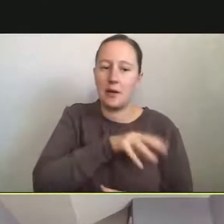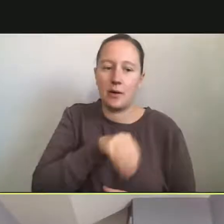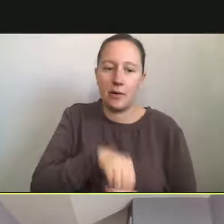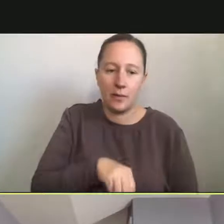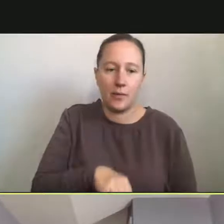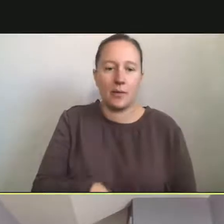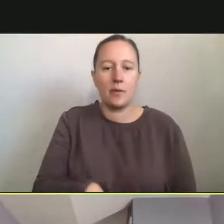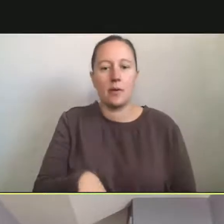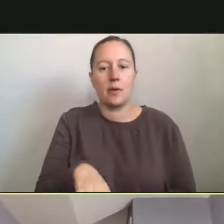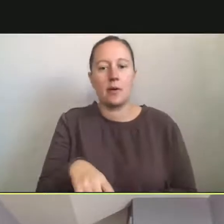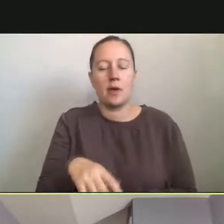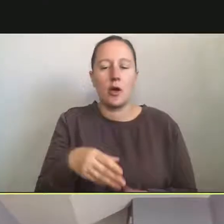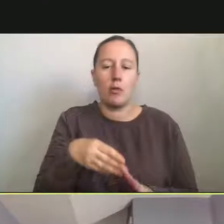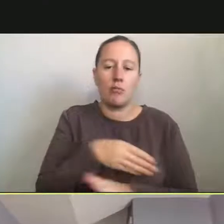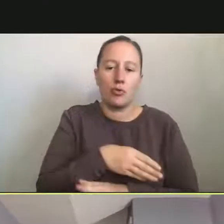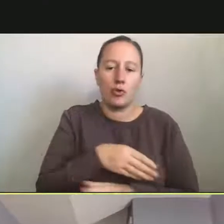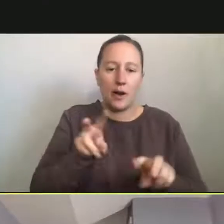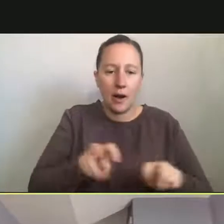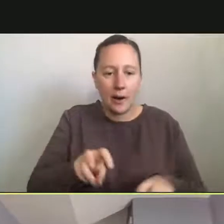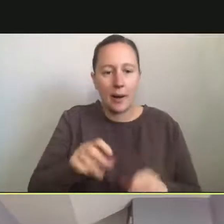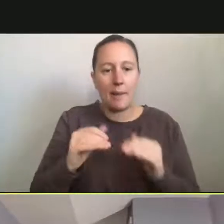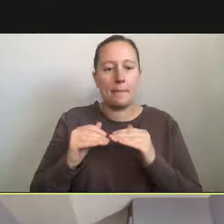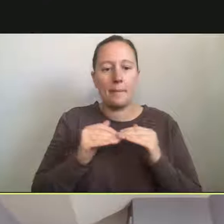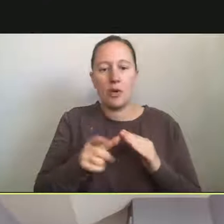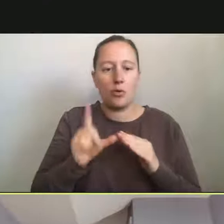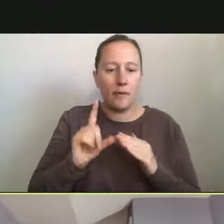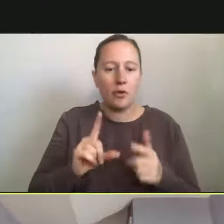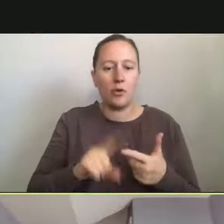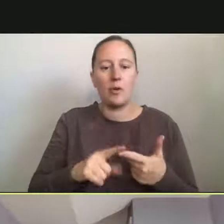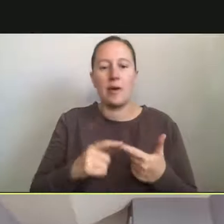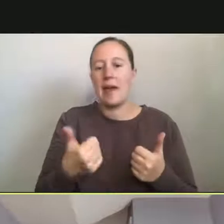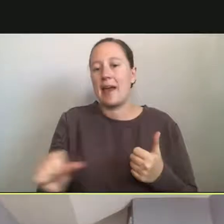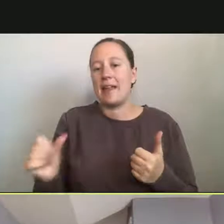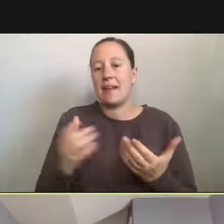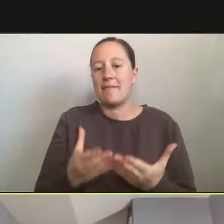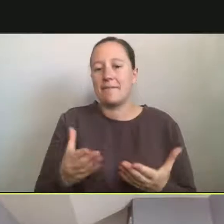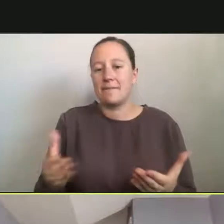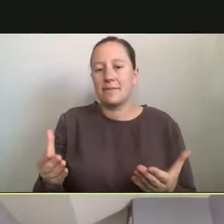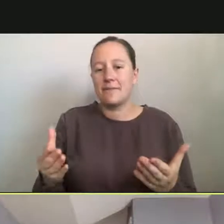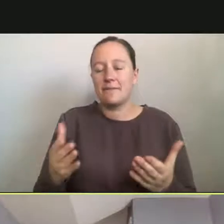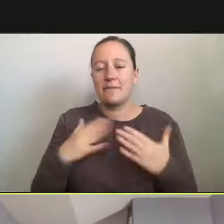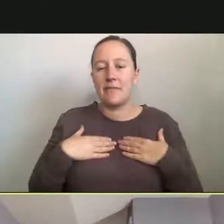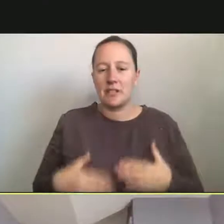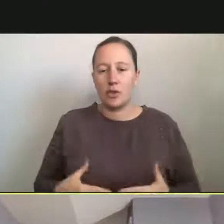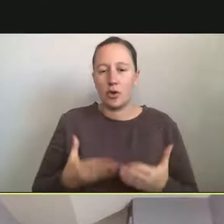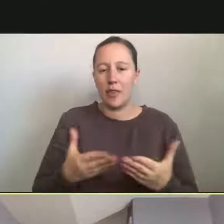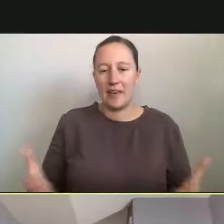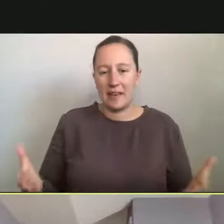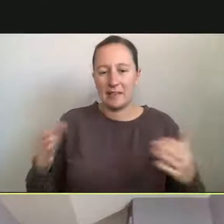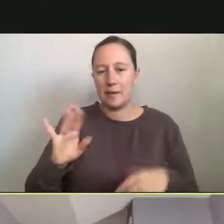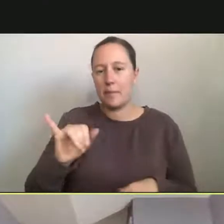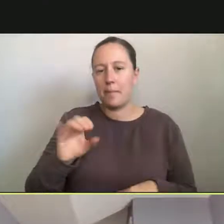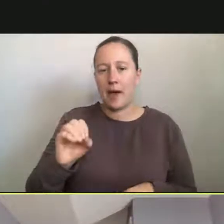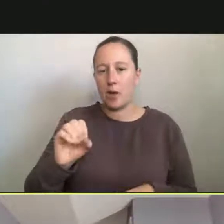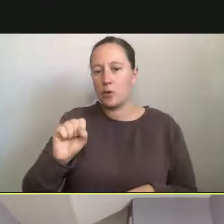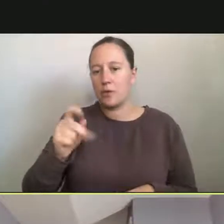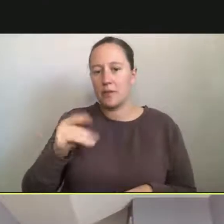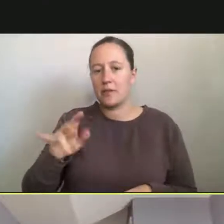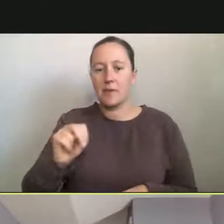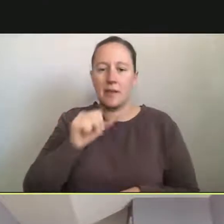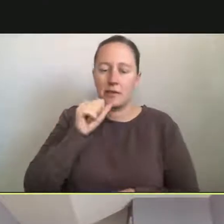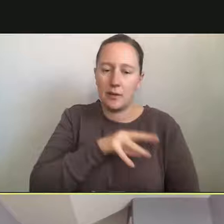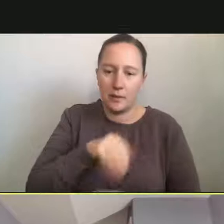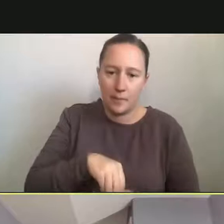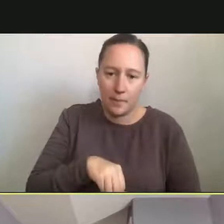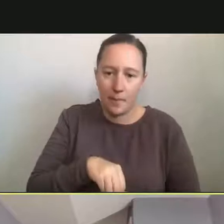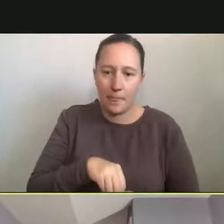as preliminary analyses, peer reviews, and any physical objects such as biospecimens. So this policy is not creating an expectation to either tell